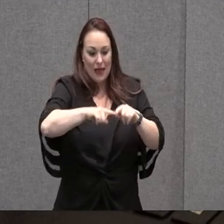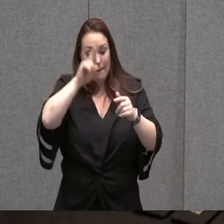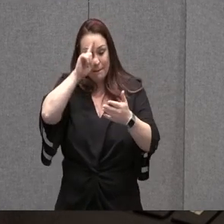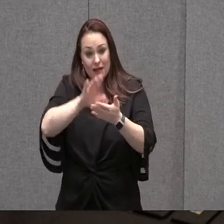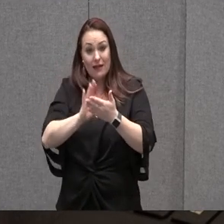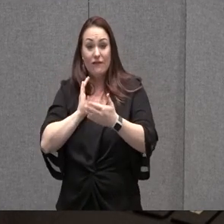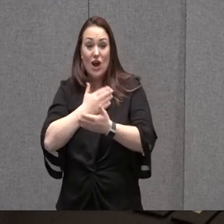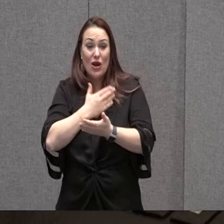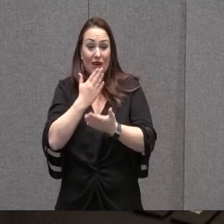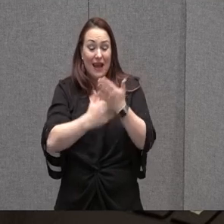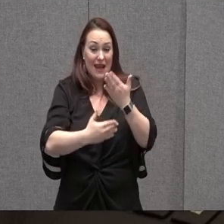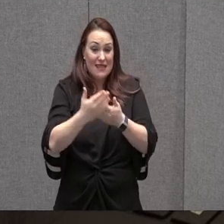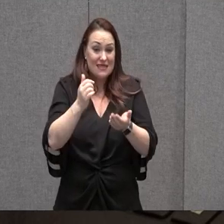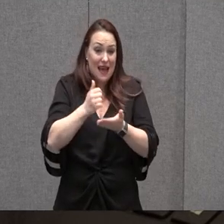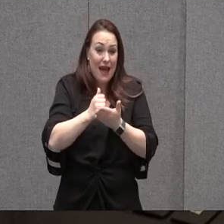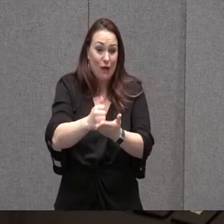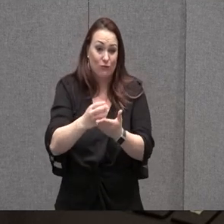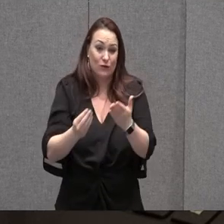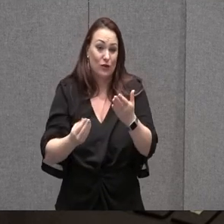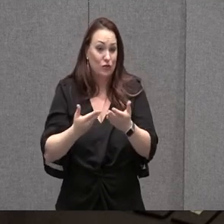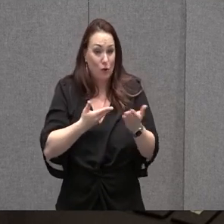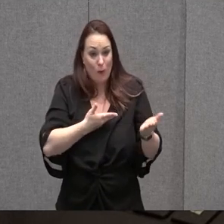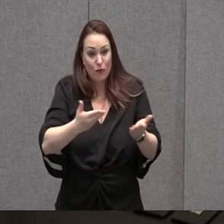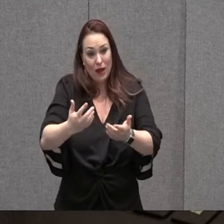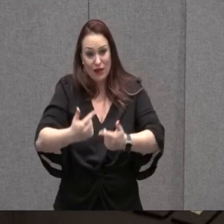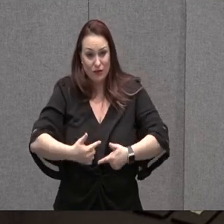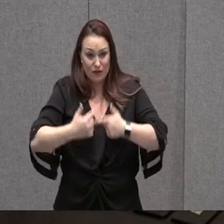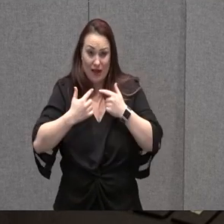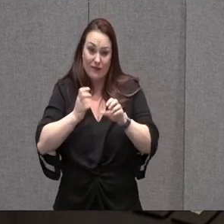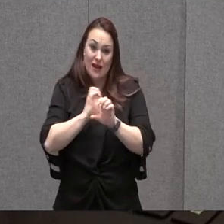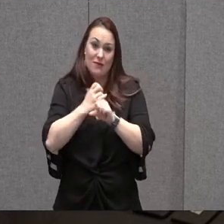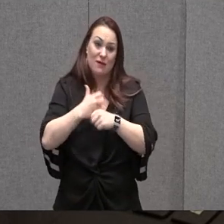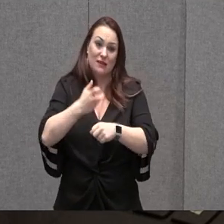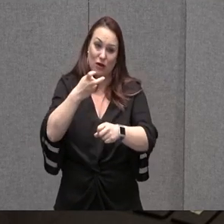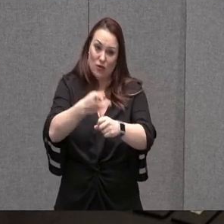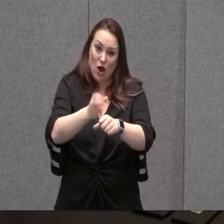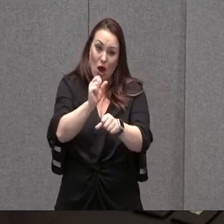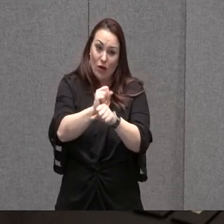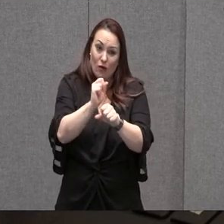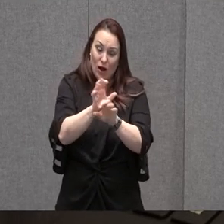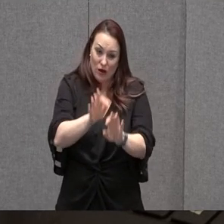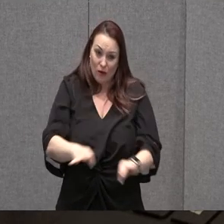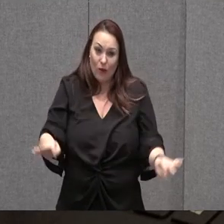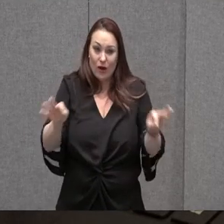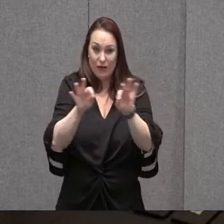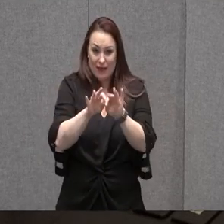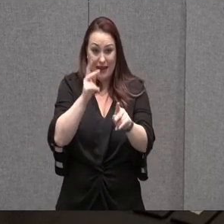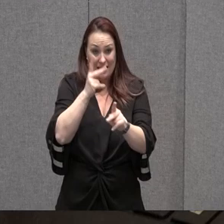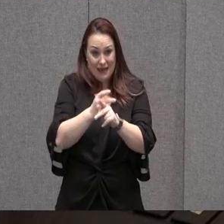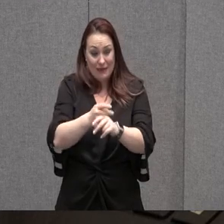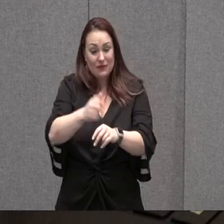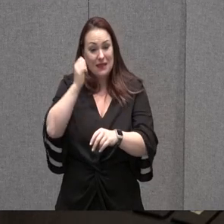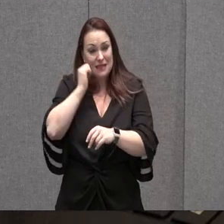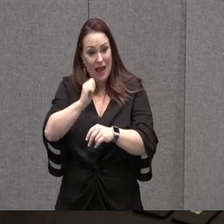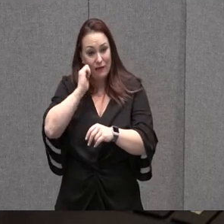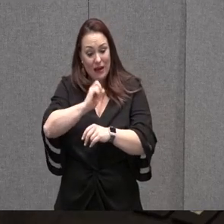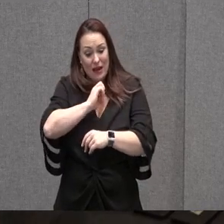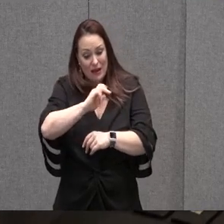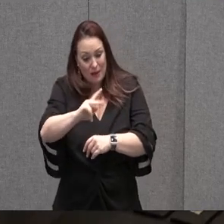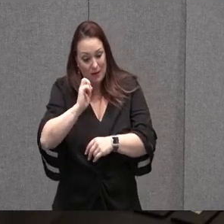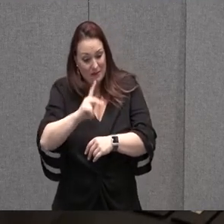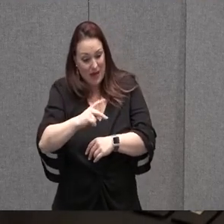life, and it makes all the hard work worth it. It's what keeps us coming back day after day, season after